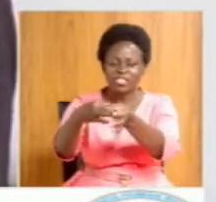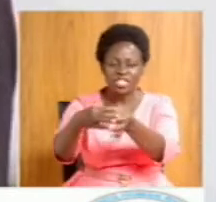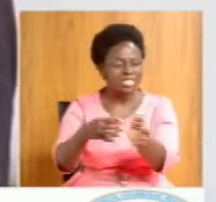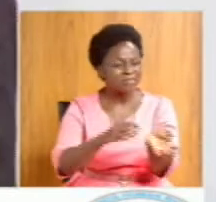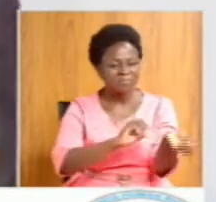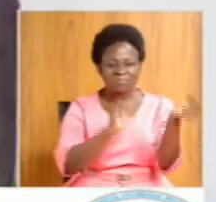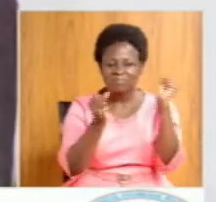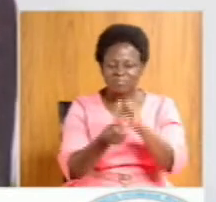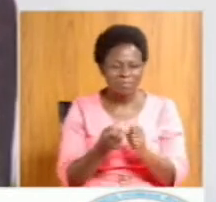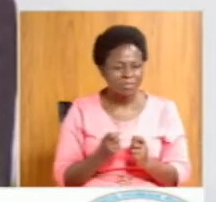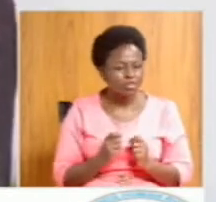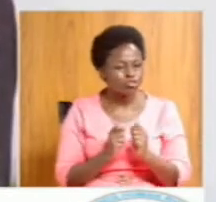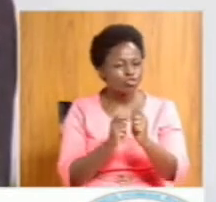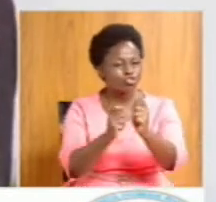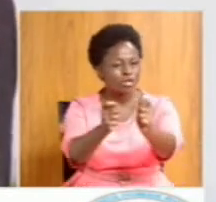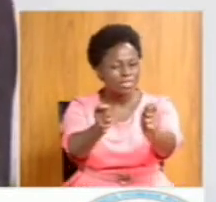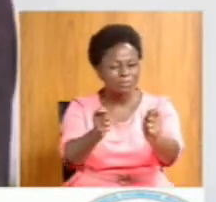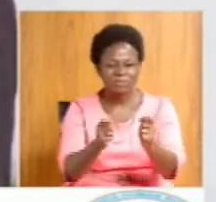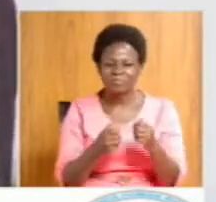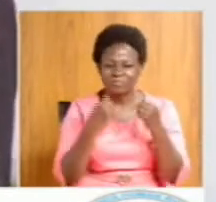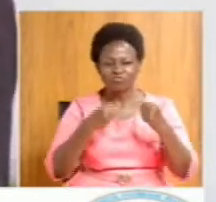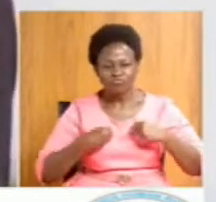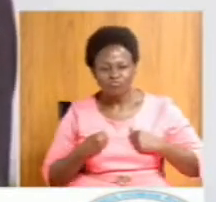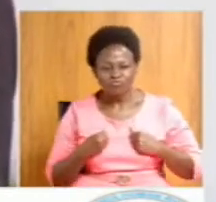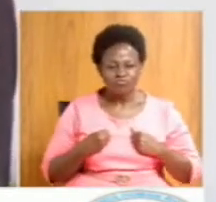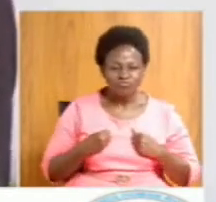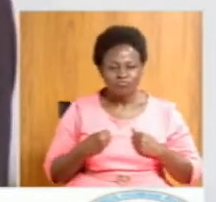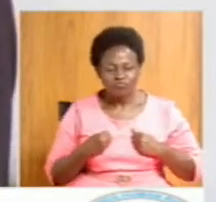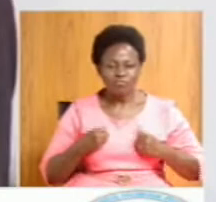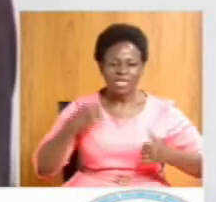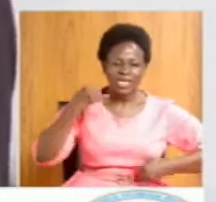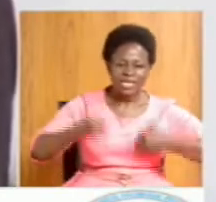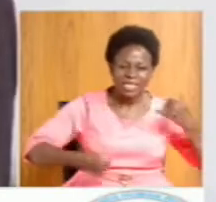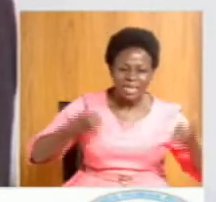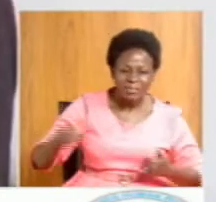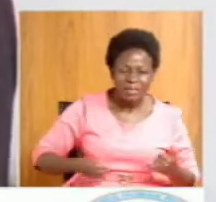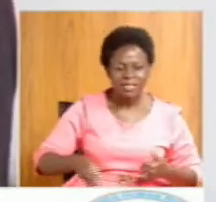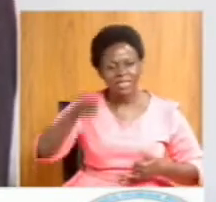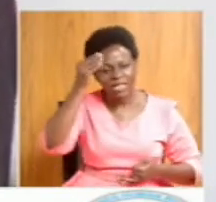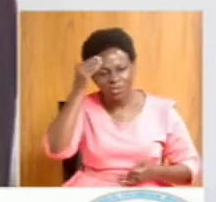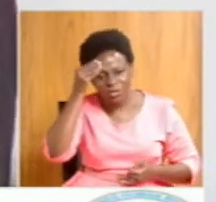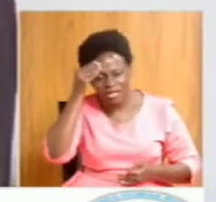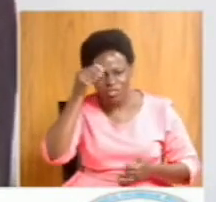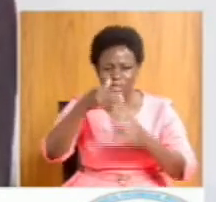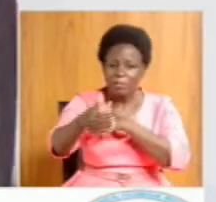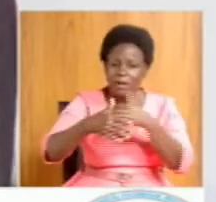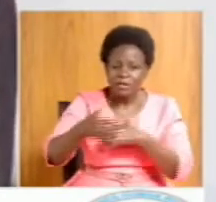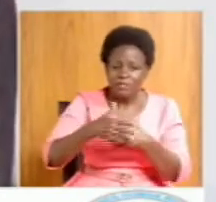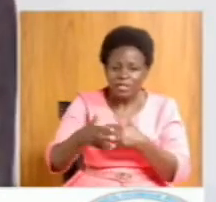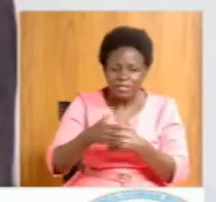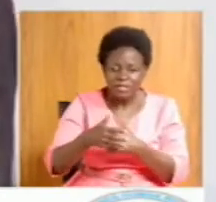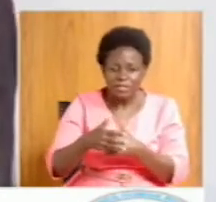transport it disrupted tourism entertainment education manufacturing to such an